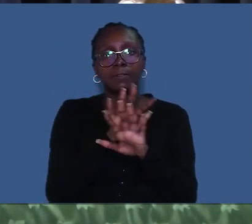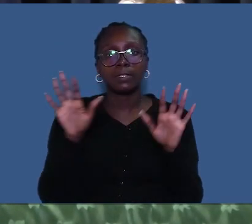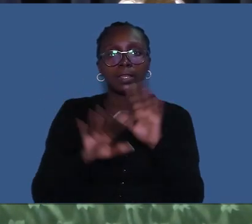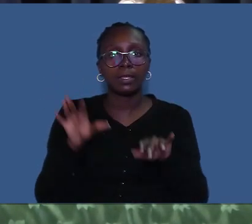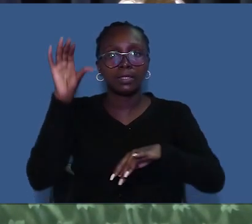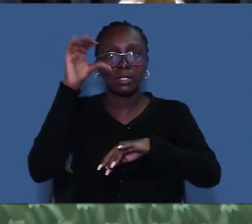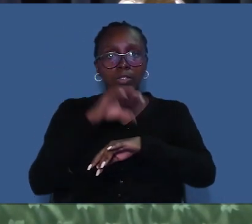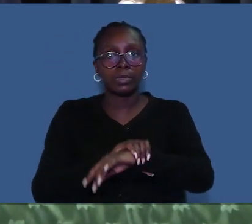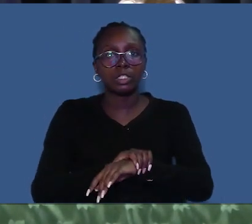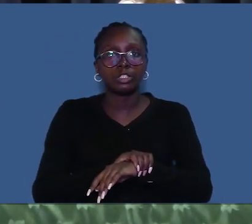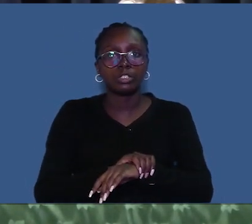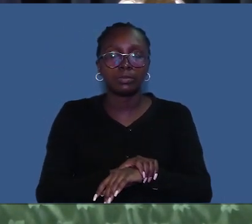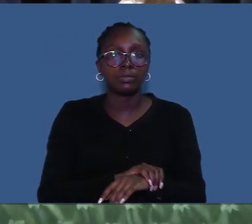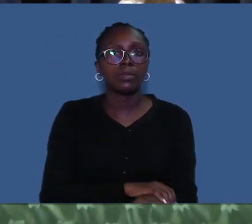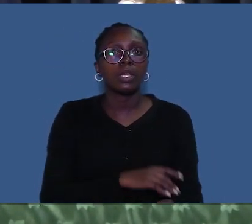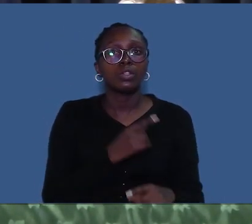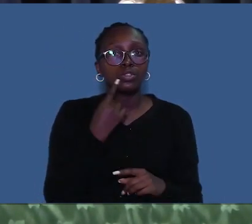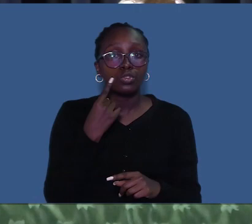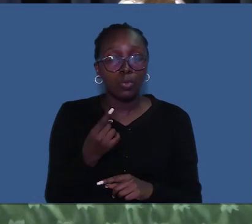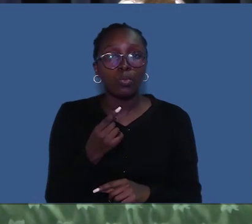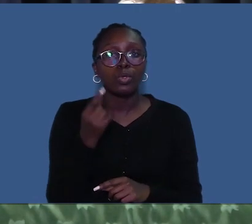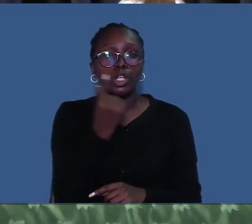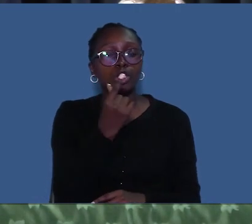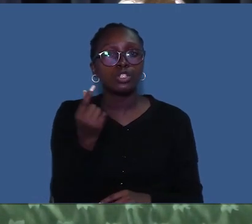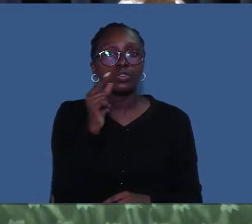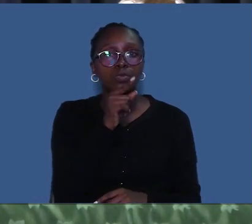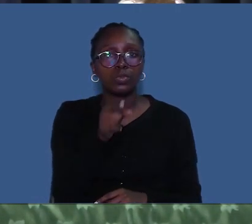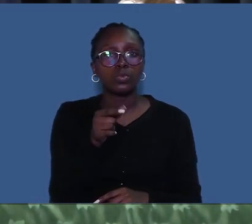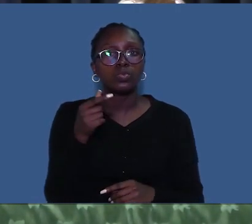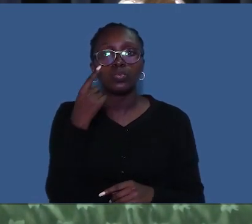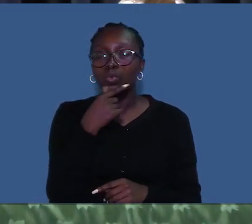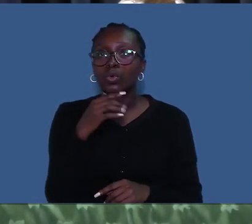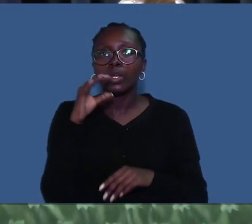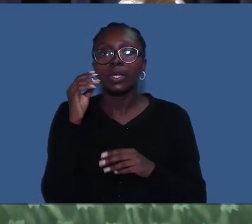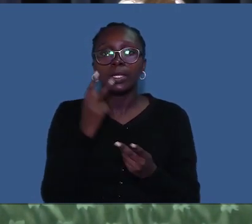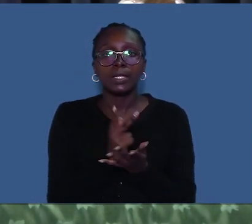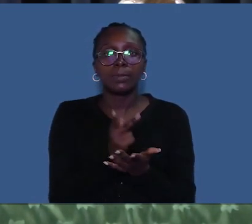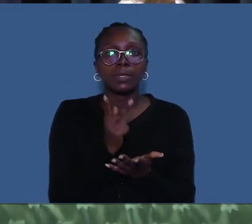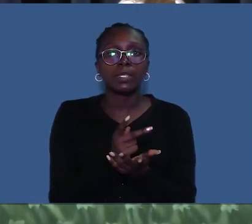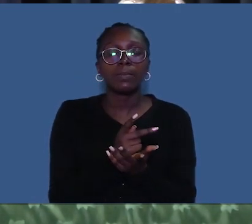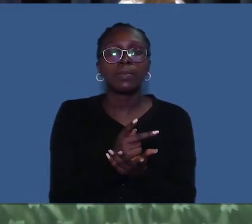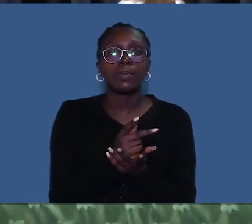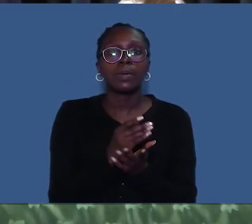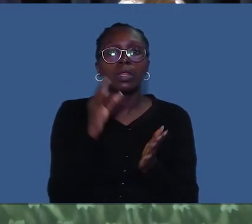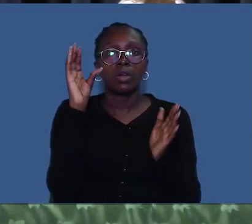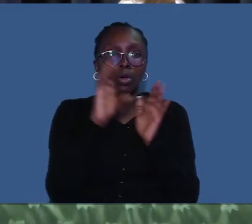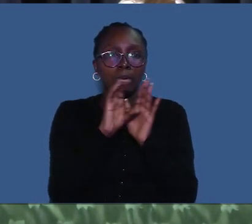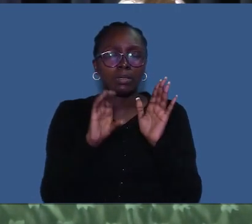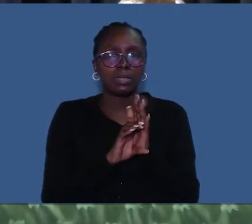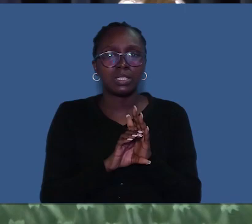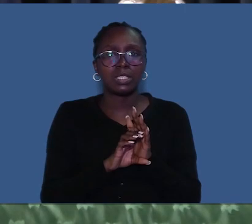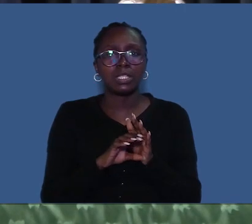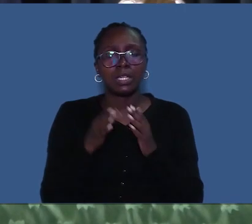who sets aside one of the least of these commandments and teaches others accordingly will be called least in the kingdom of